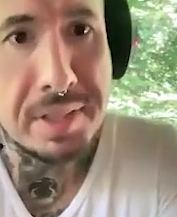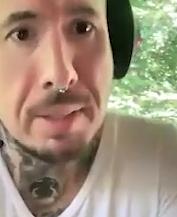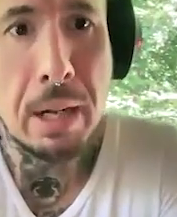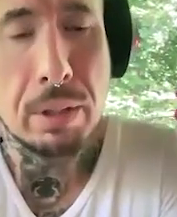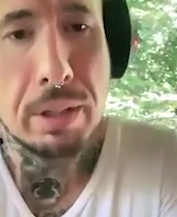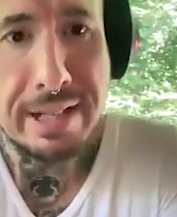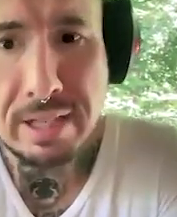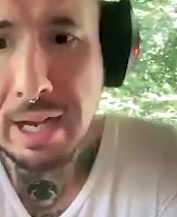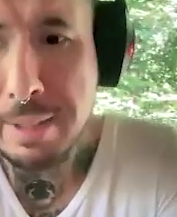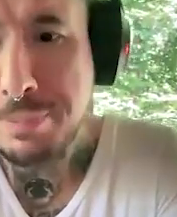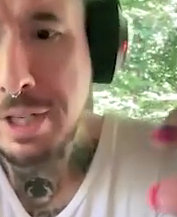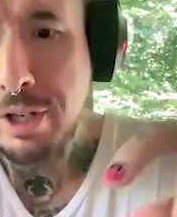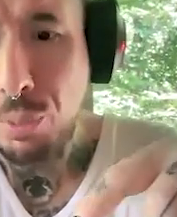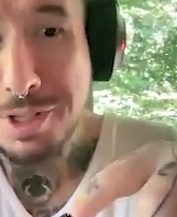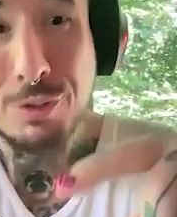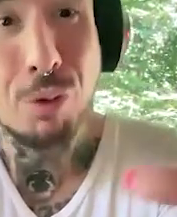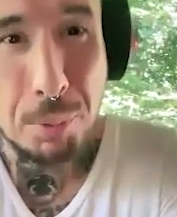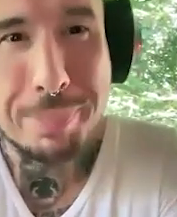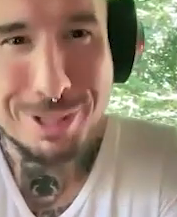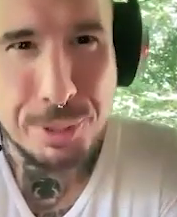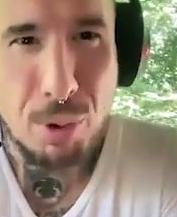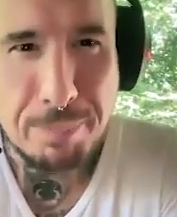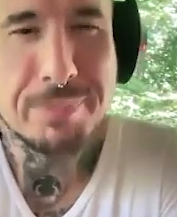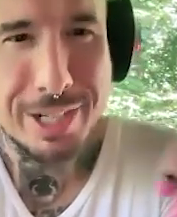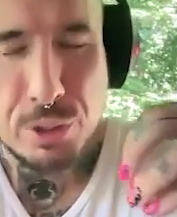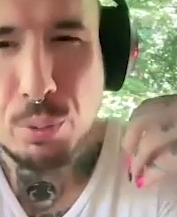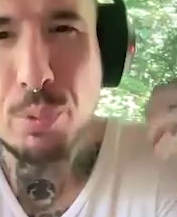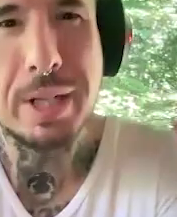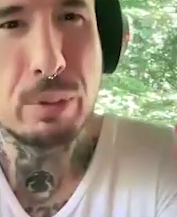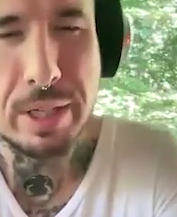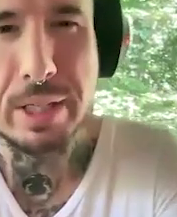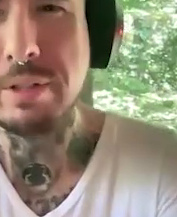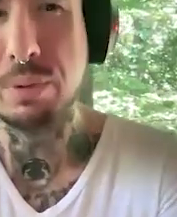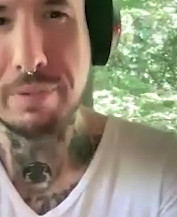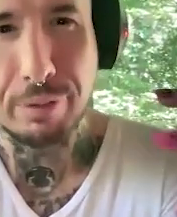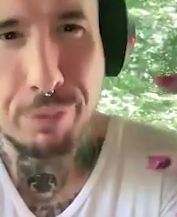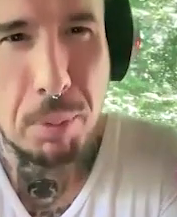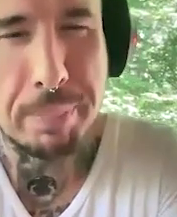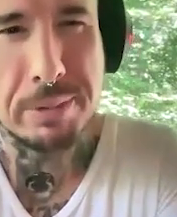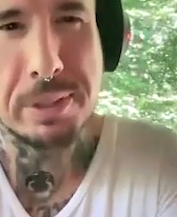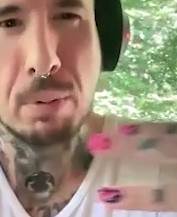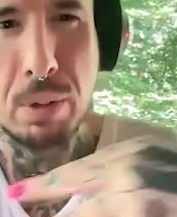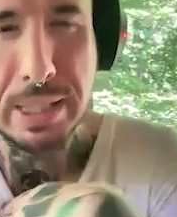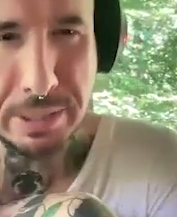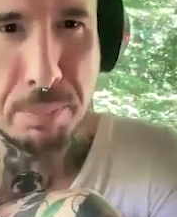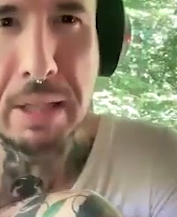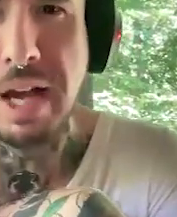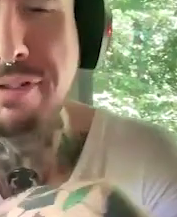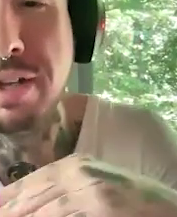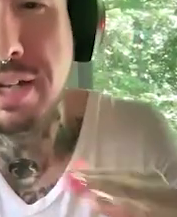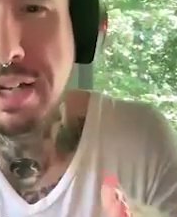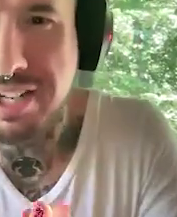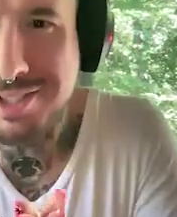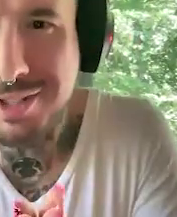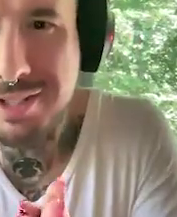and amazing about that time was formal peer support. That is really when sort of the formal peer support entered my